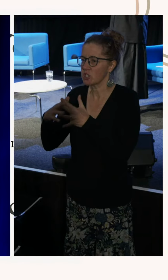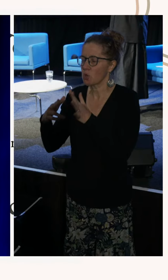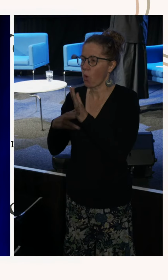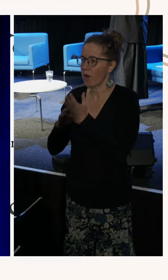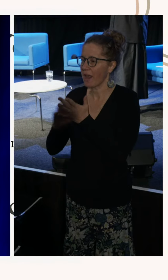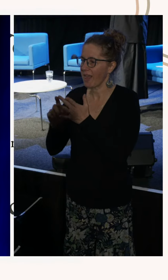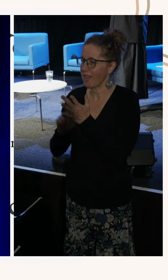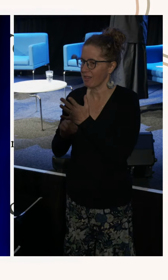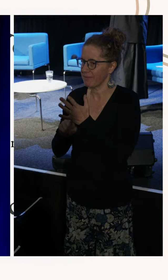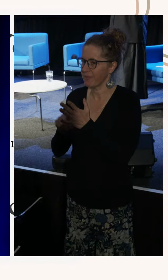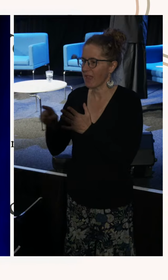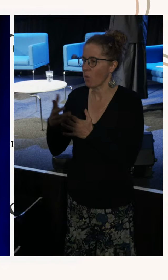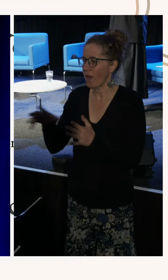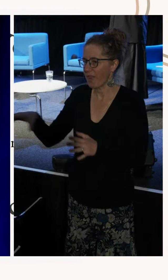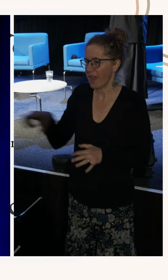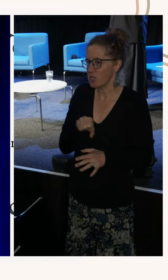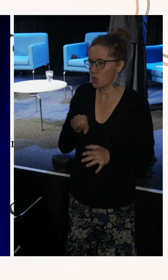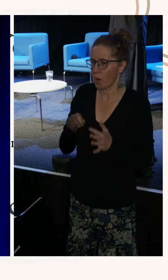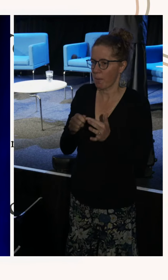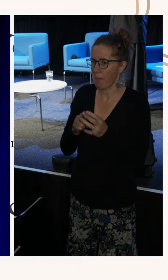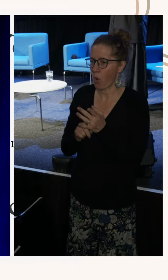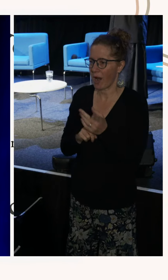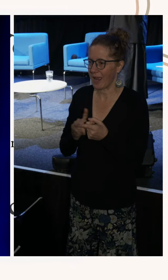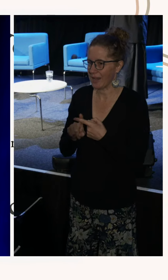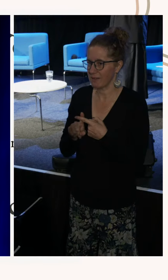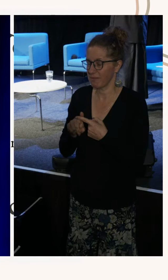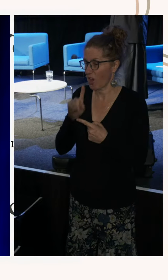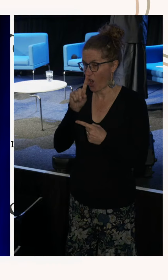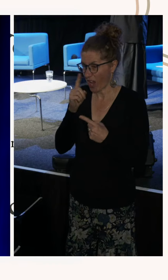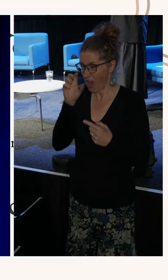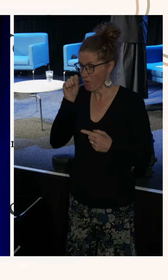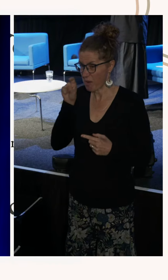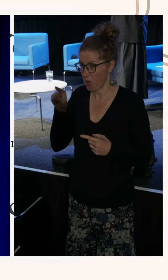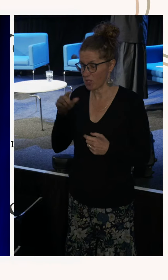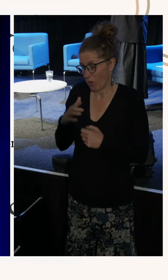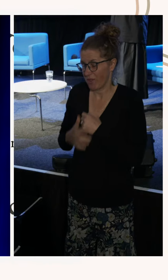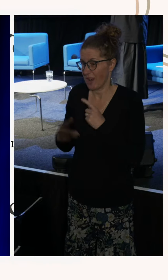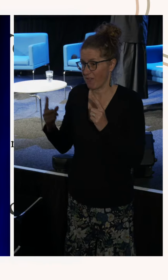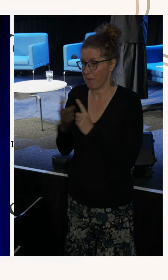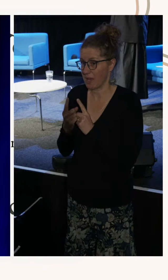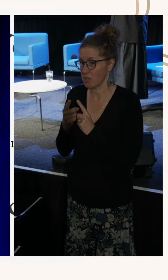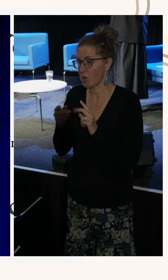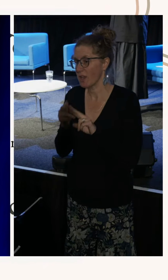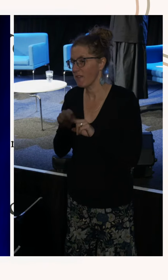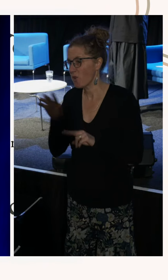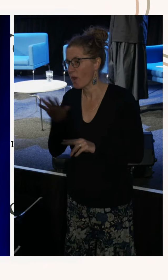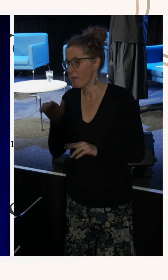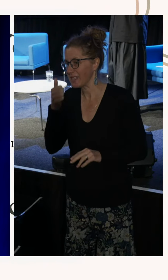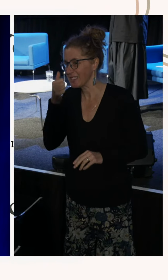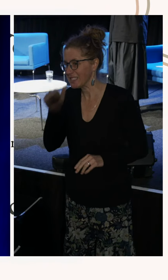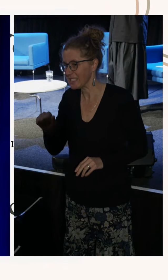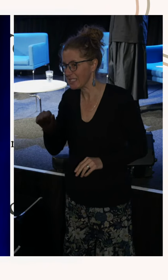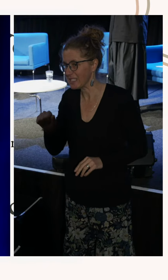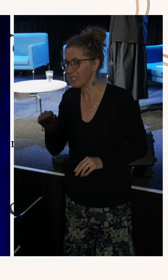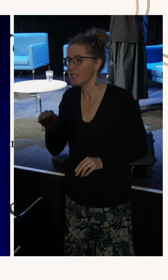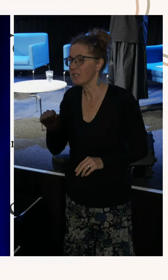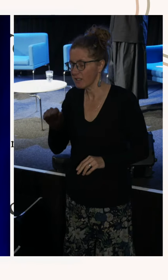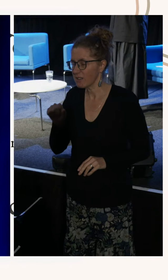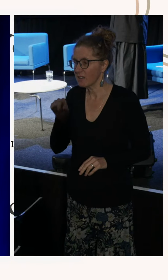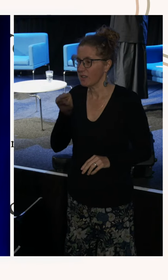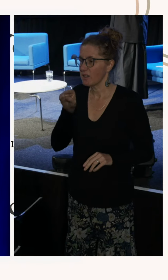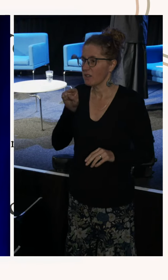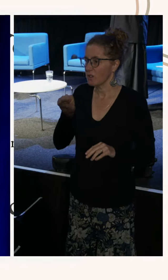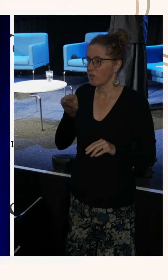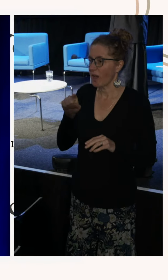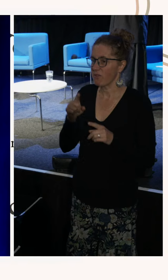was taken from. I was too young to remember her, so we've never met. So if you're about 60, have green eyes and remember being called Kylie